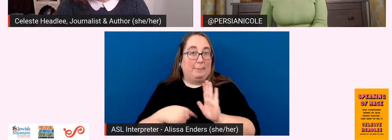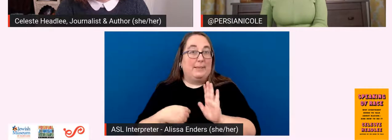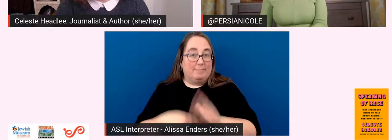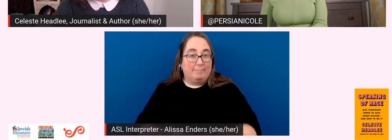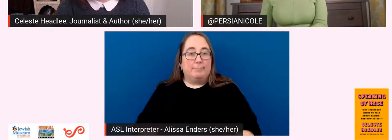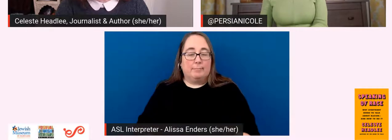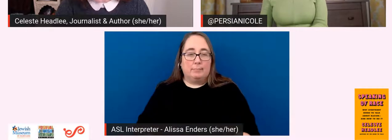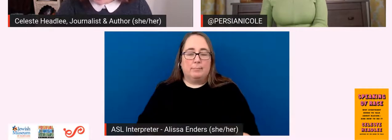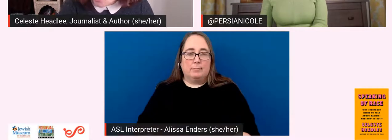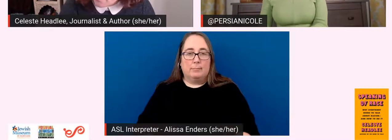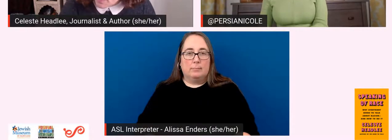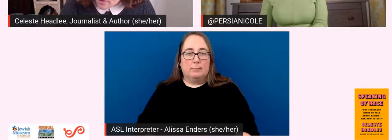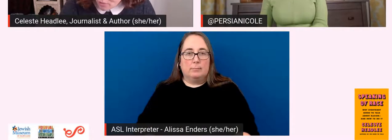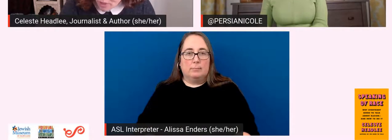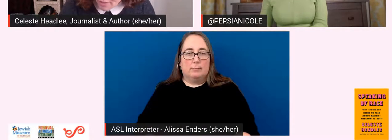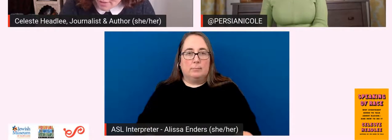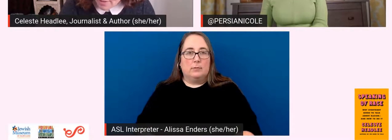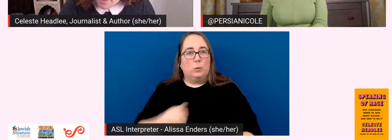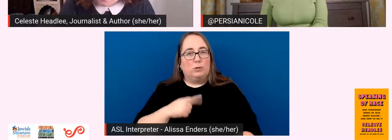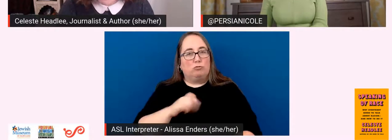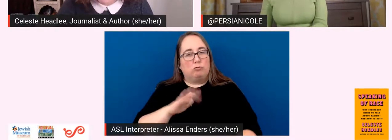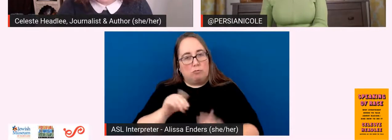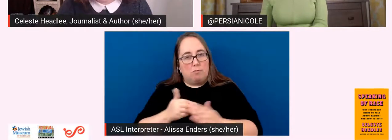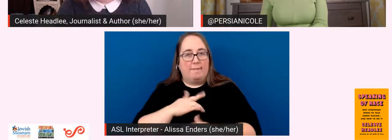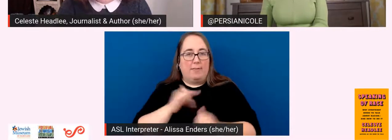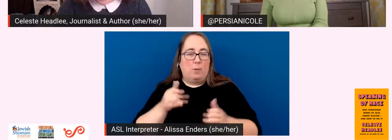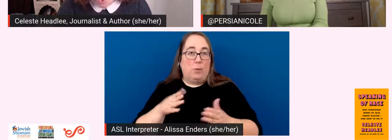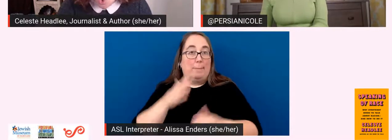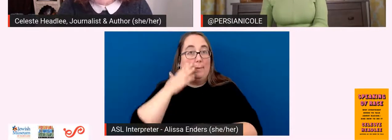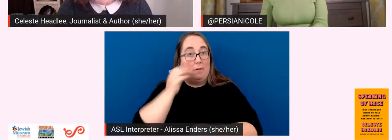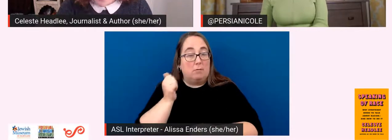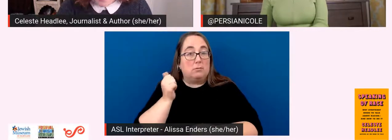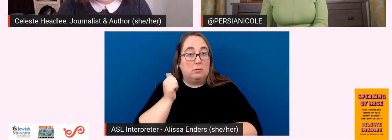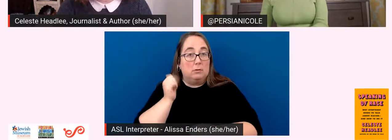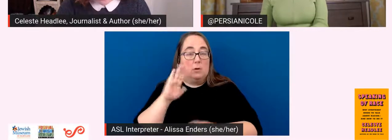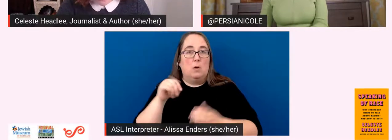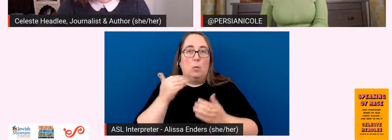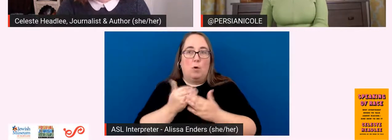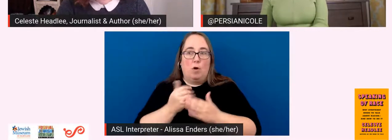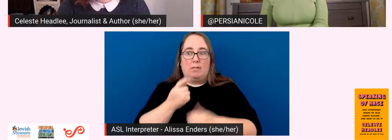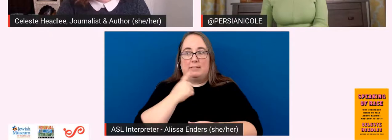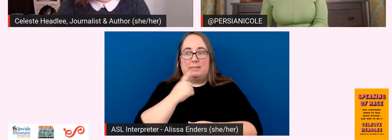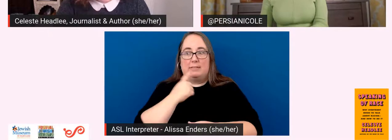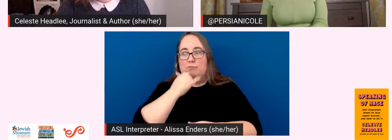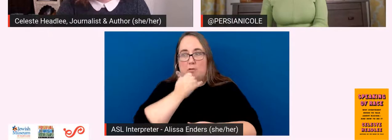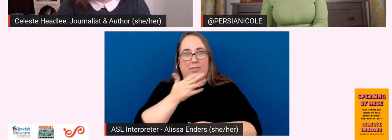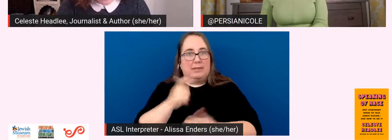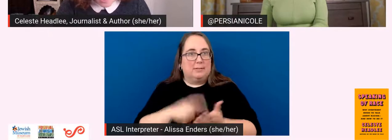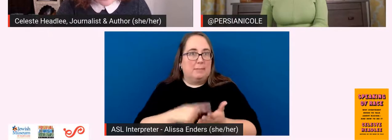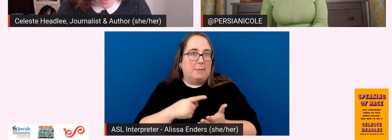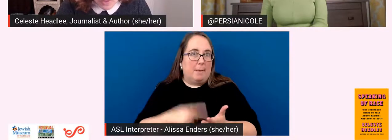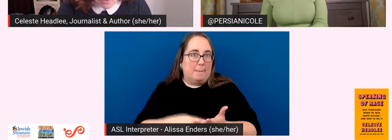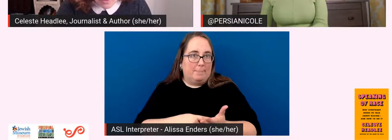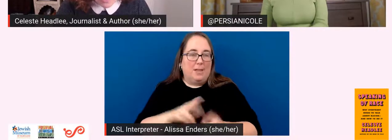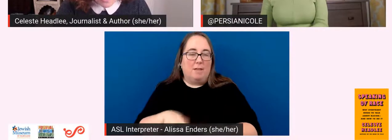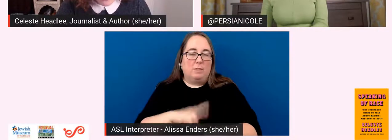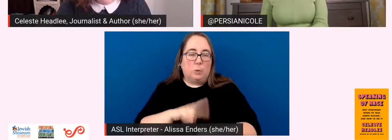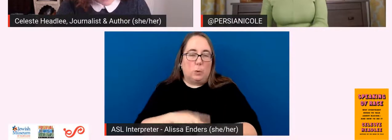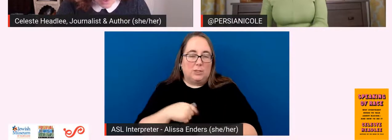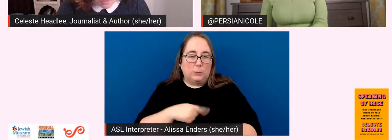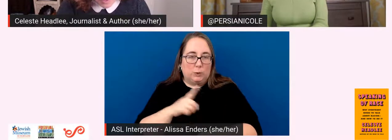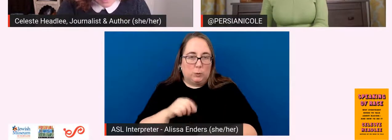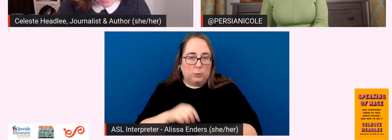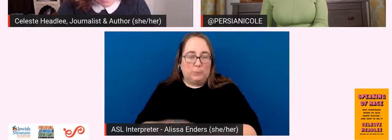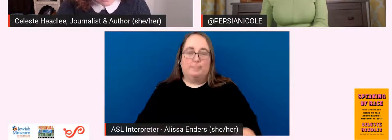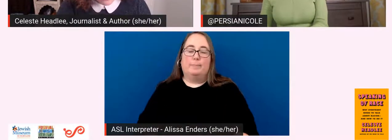Mm. And we should all feel that way because we all say the wrong thing. Yeah. Of course we do.